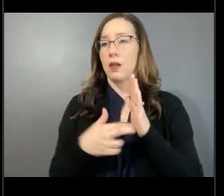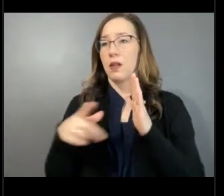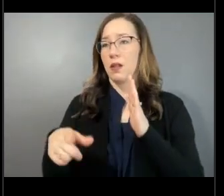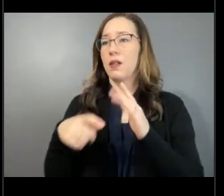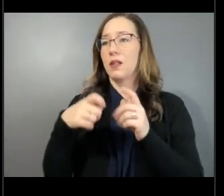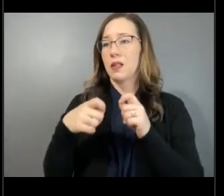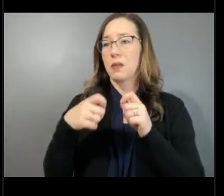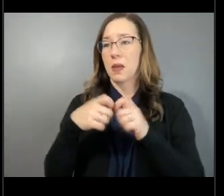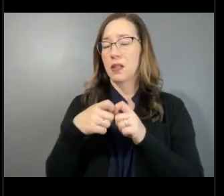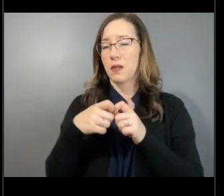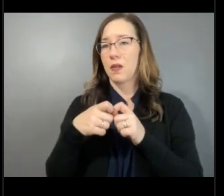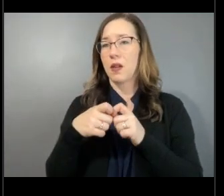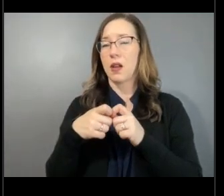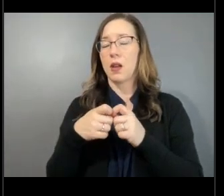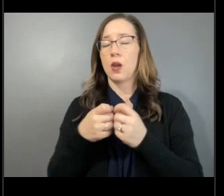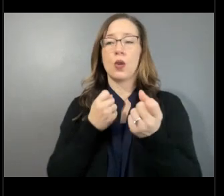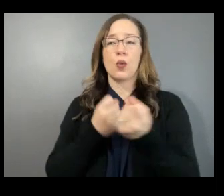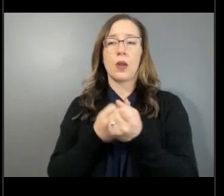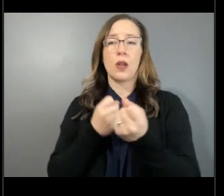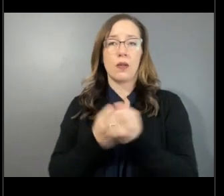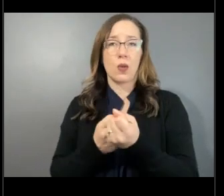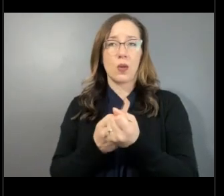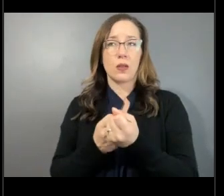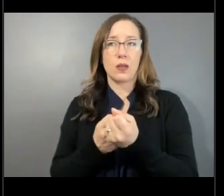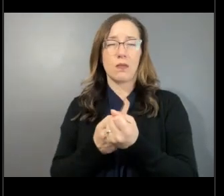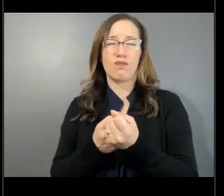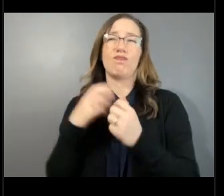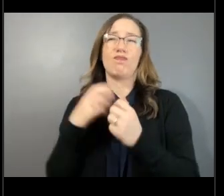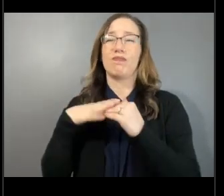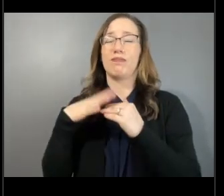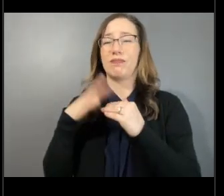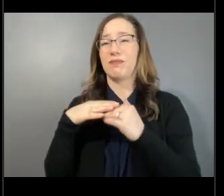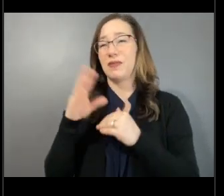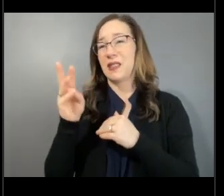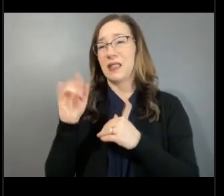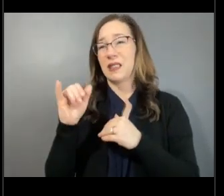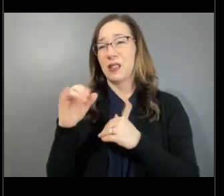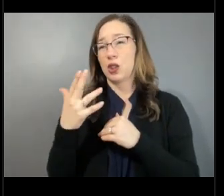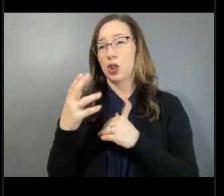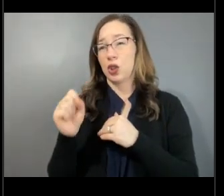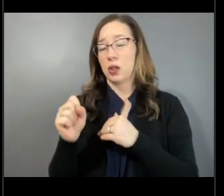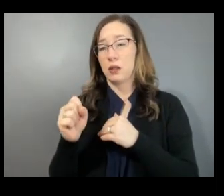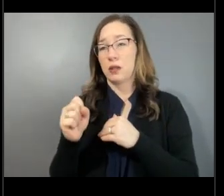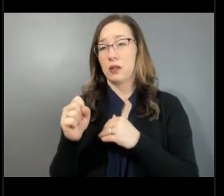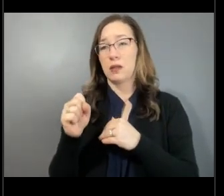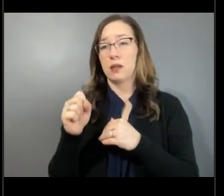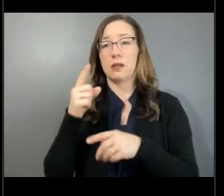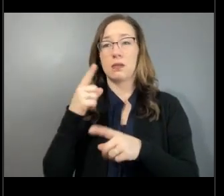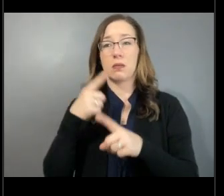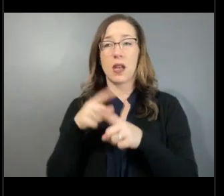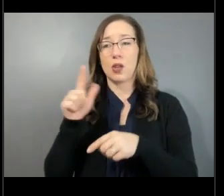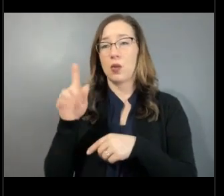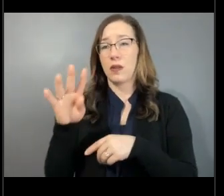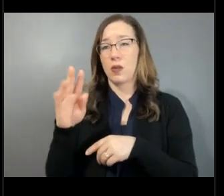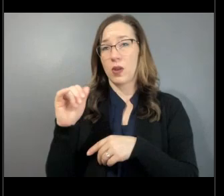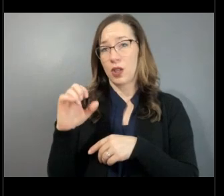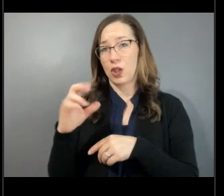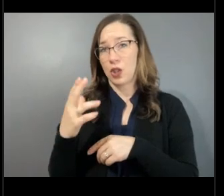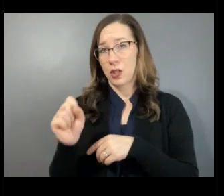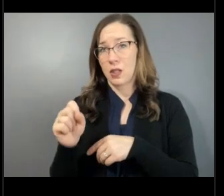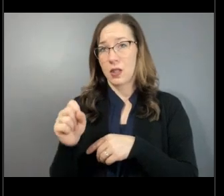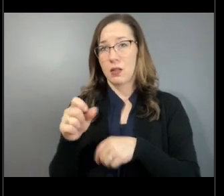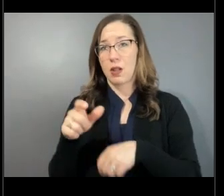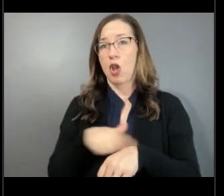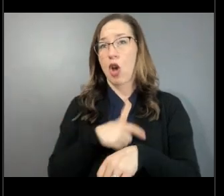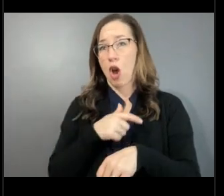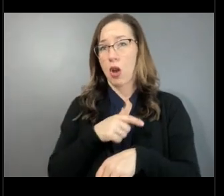specify that reinforcing at least 6 inches wide by 24 inches wide long,